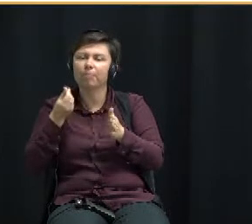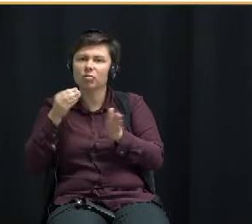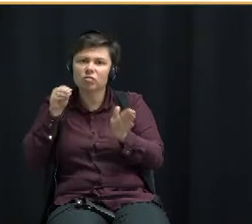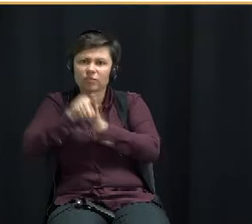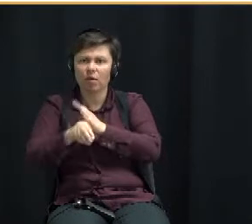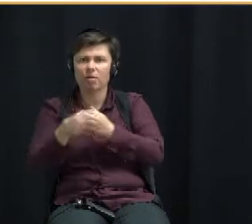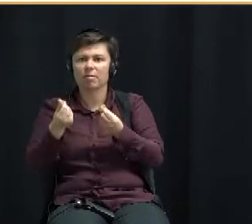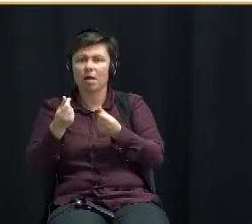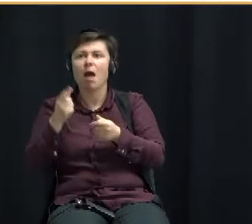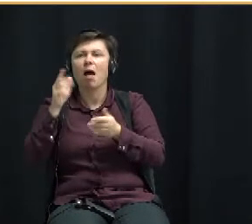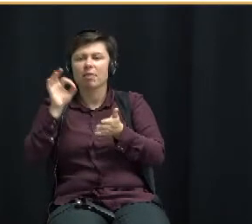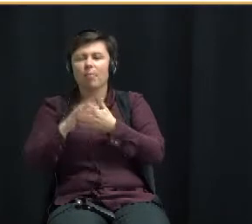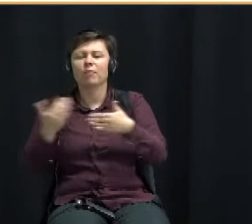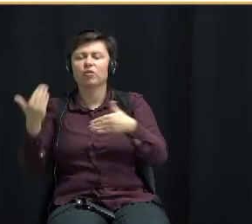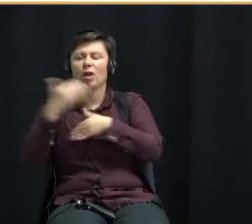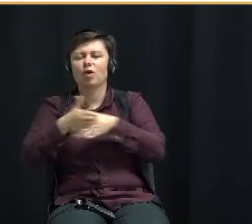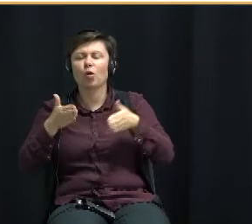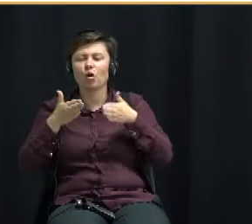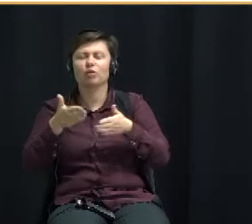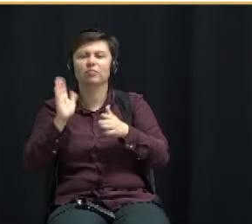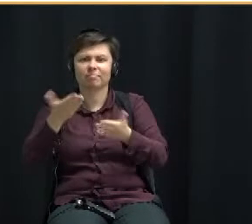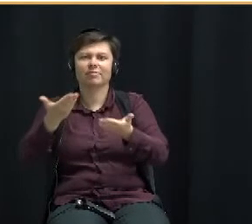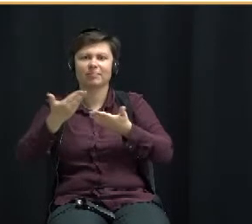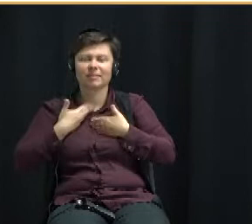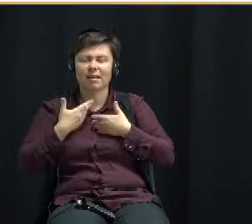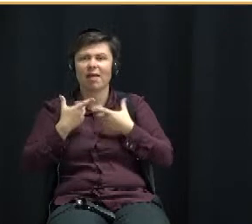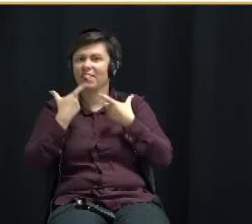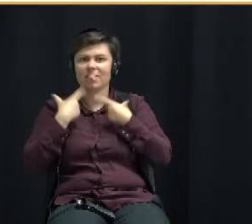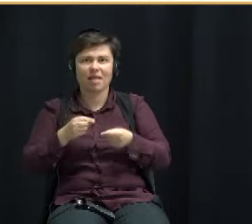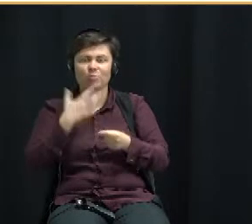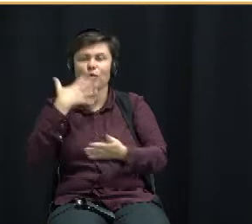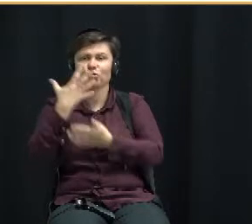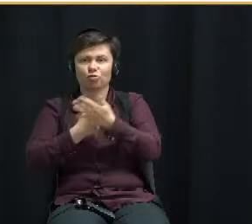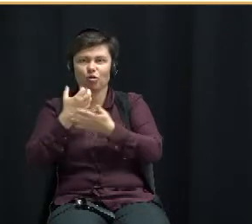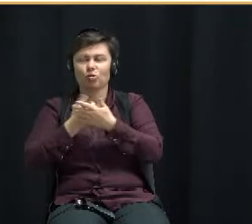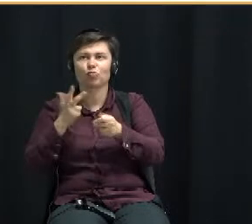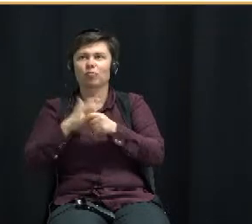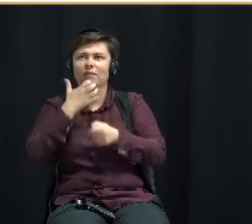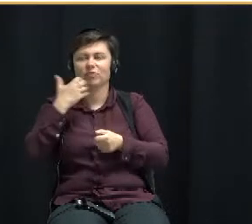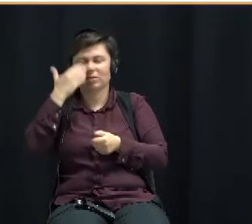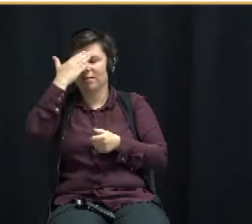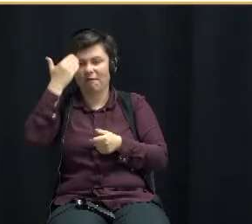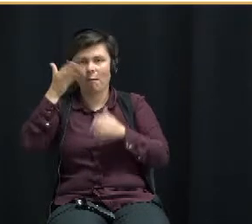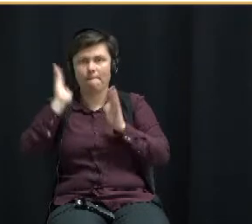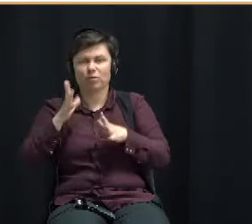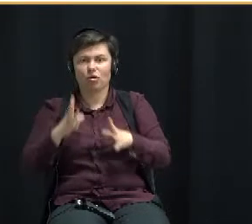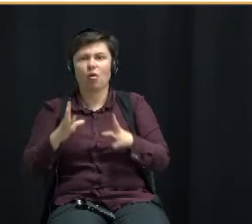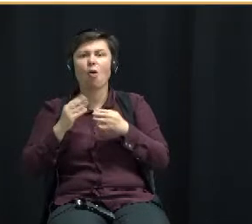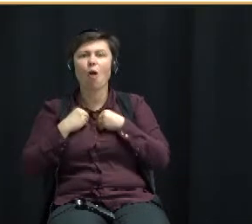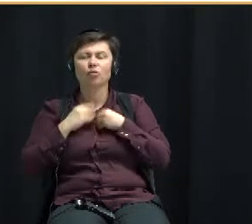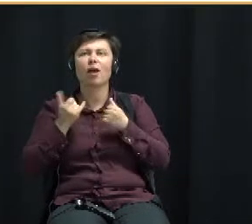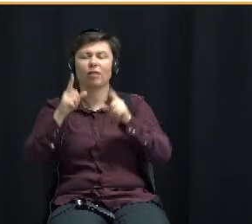foresee until you've done it. So please look up these Innovation Award for Universal Design